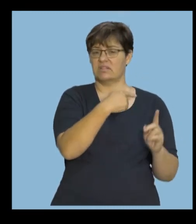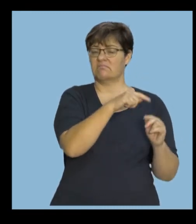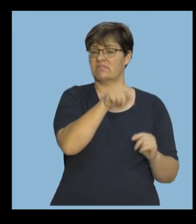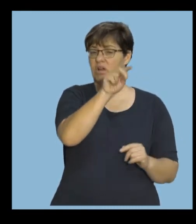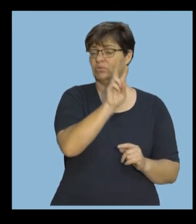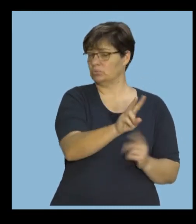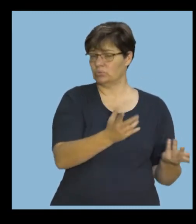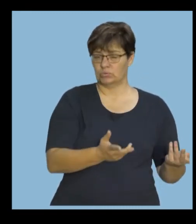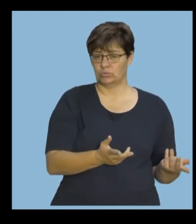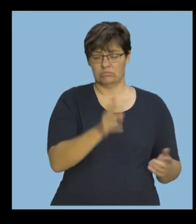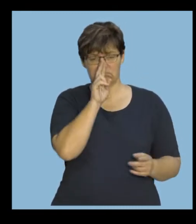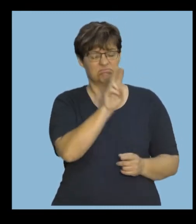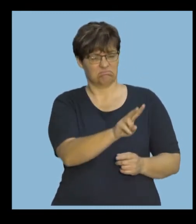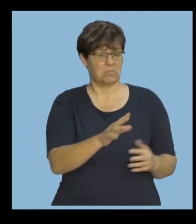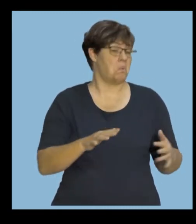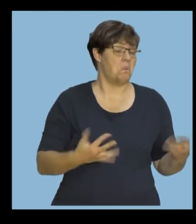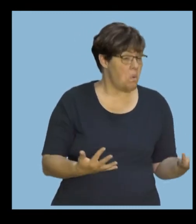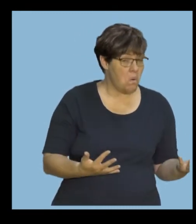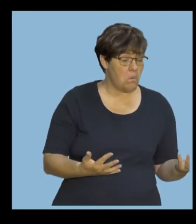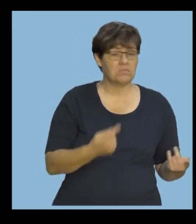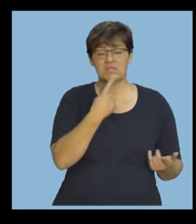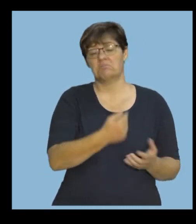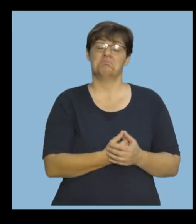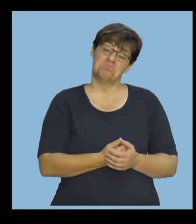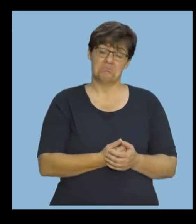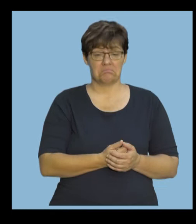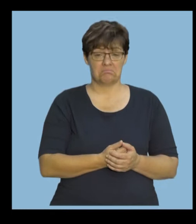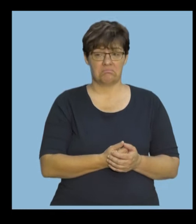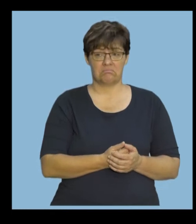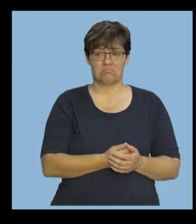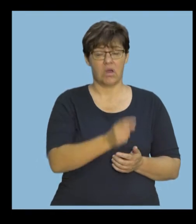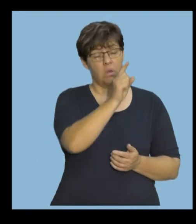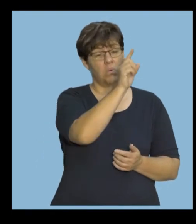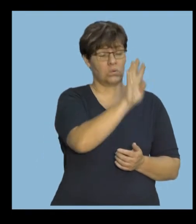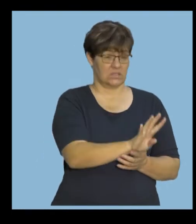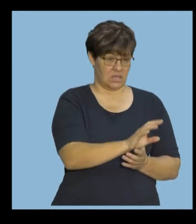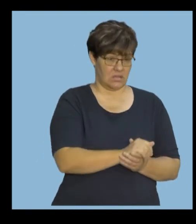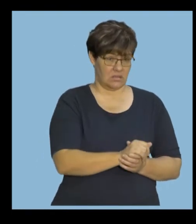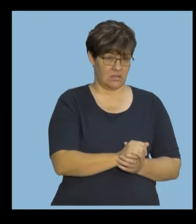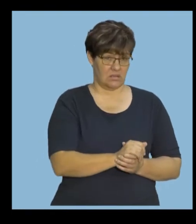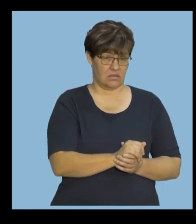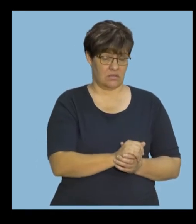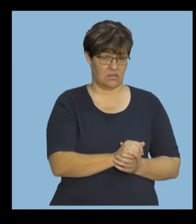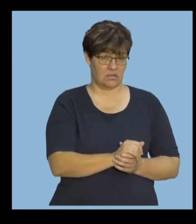plus 25 divided by 2 by just looking. Or you can go, okay,